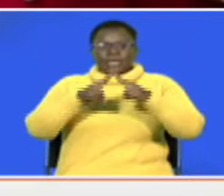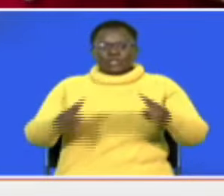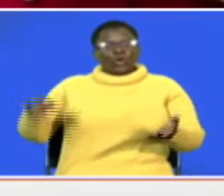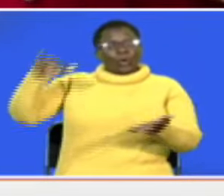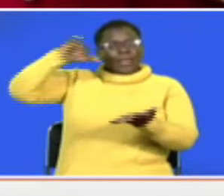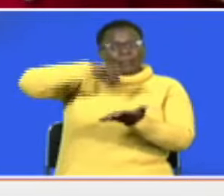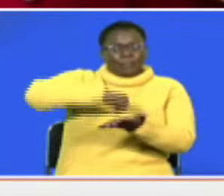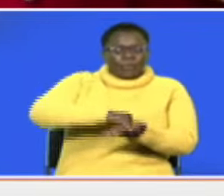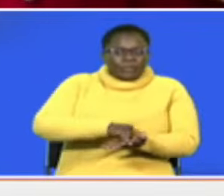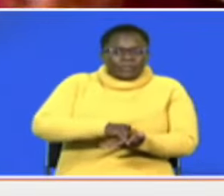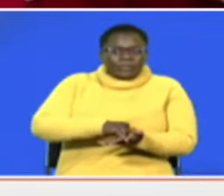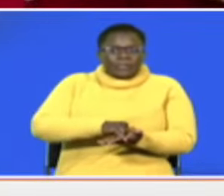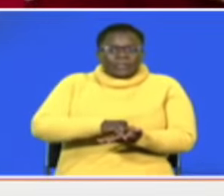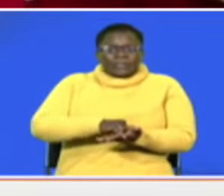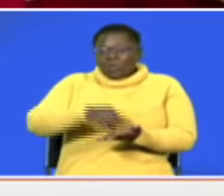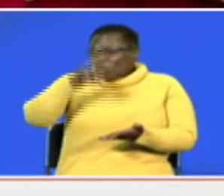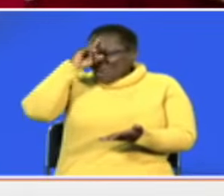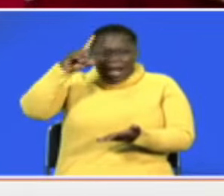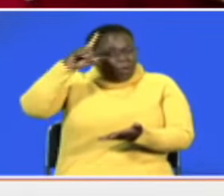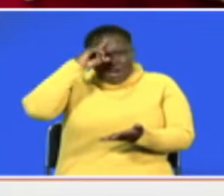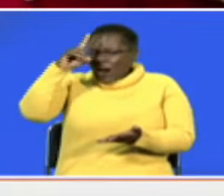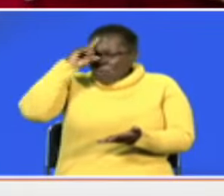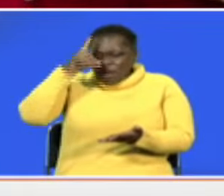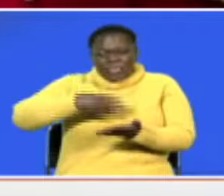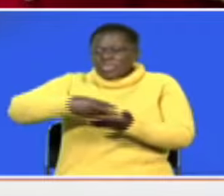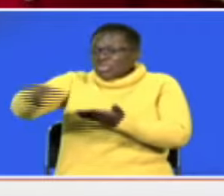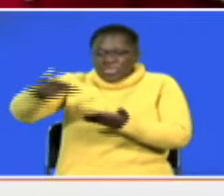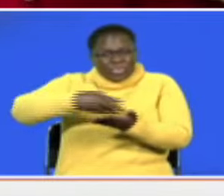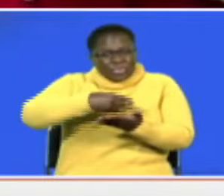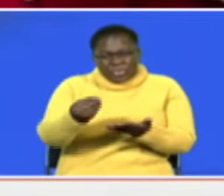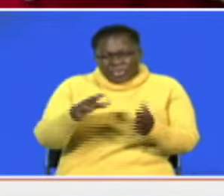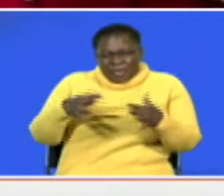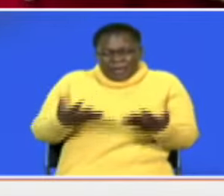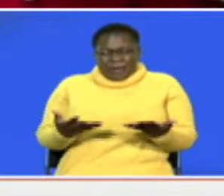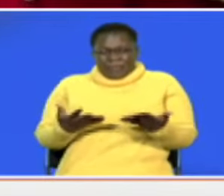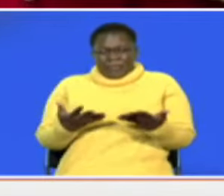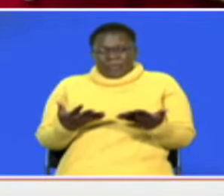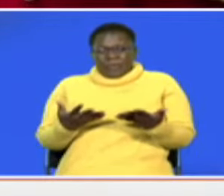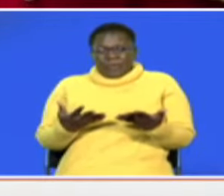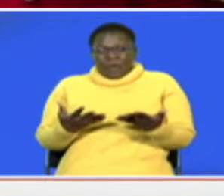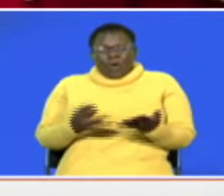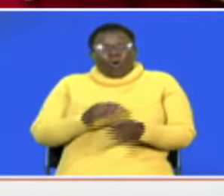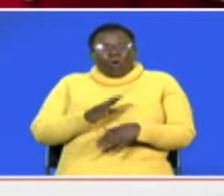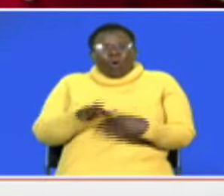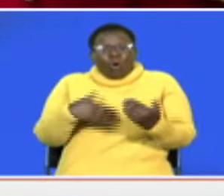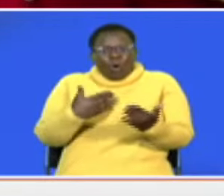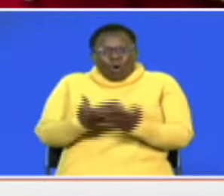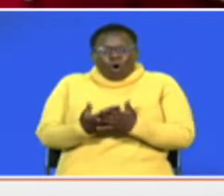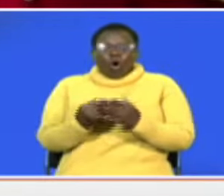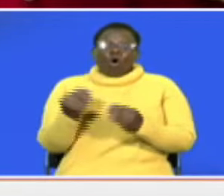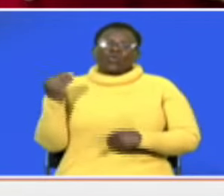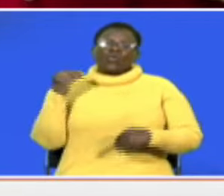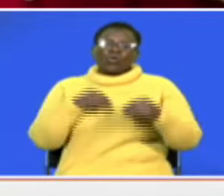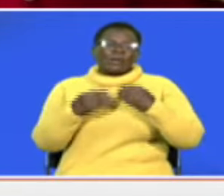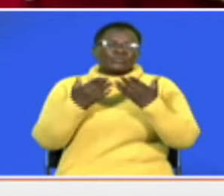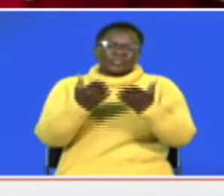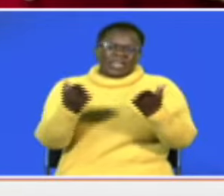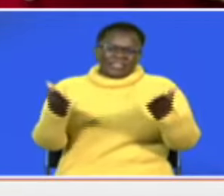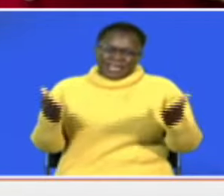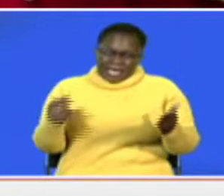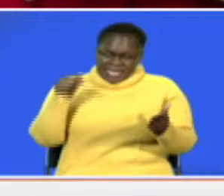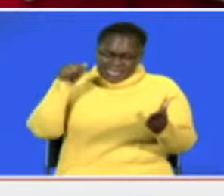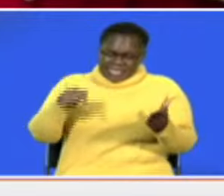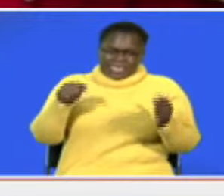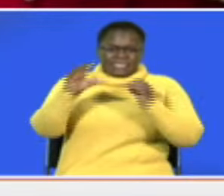airport? Yani hivyo tu kivalela. Hiyo of all the scams